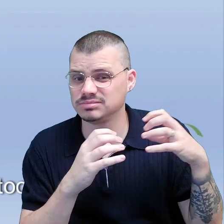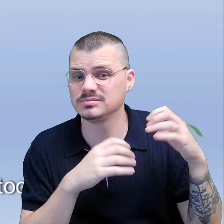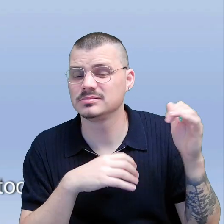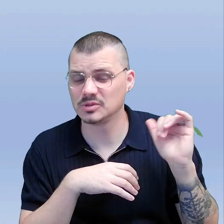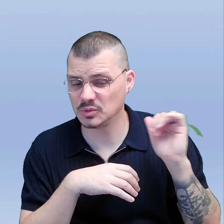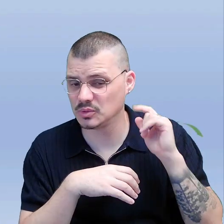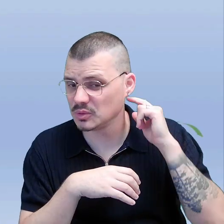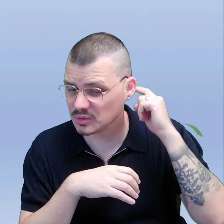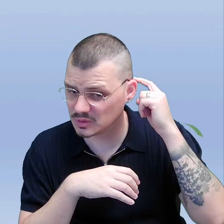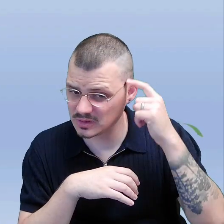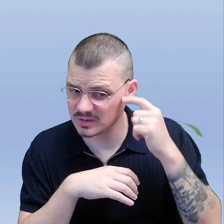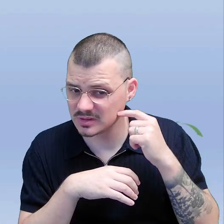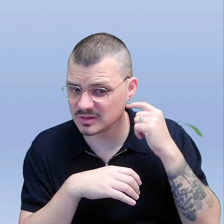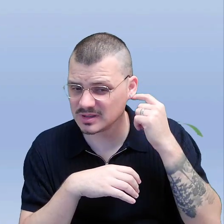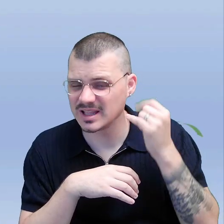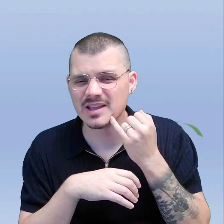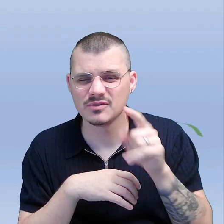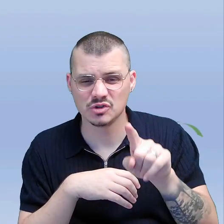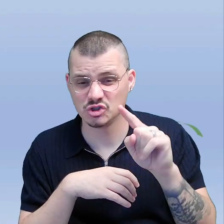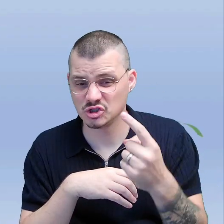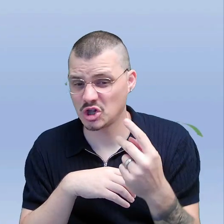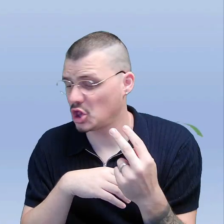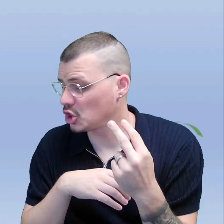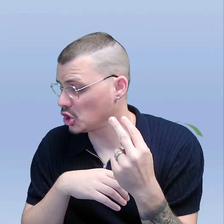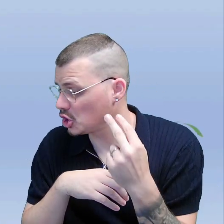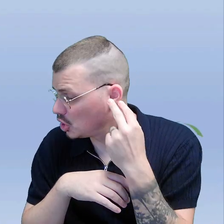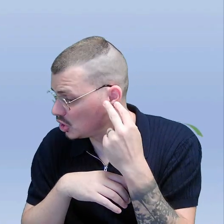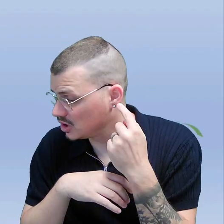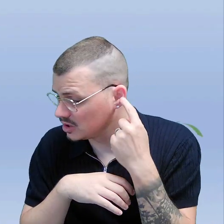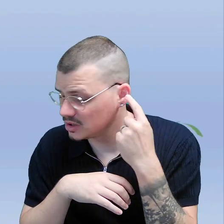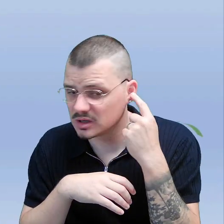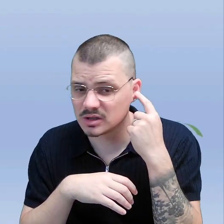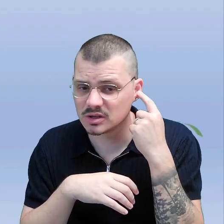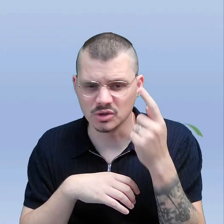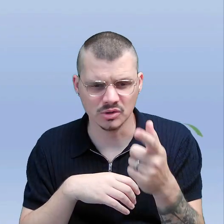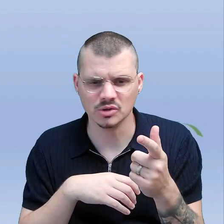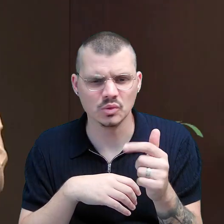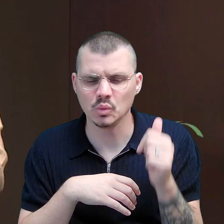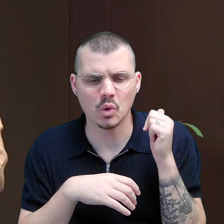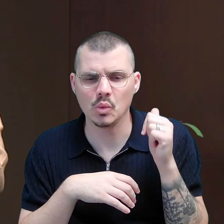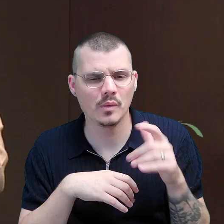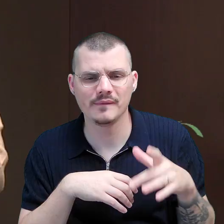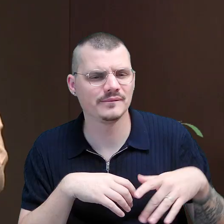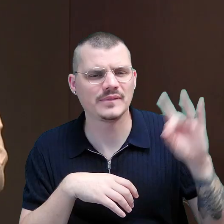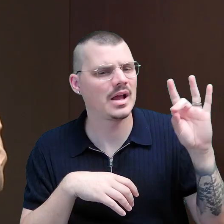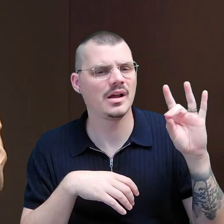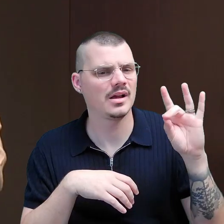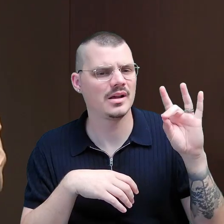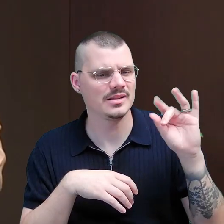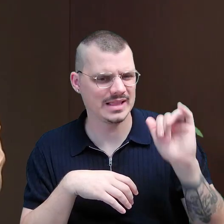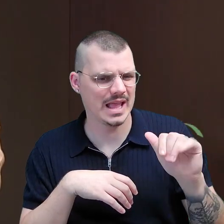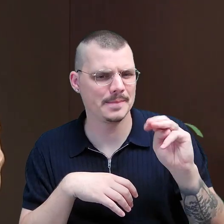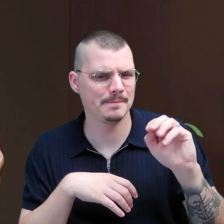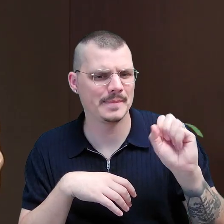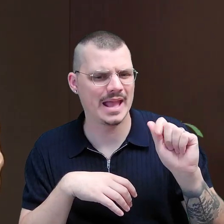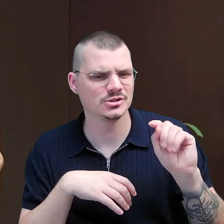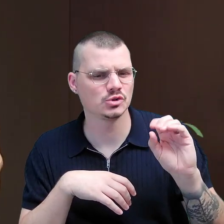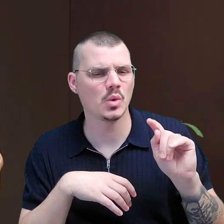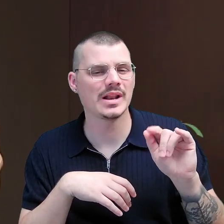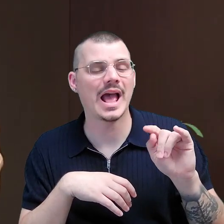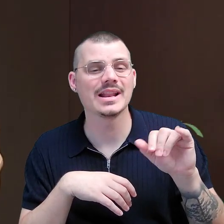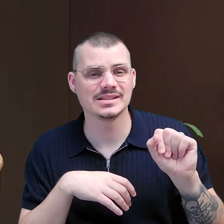inflamed too. And if you just look in the ear, you won't find